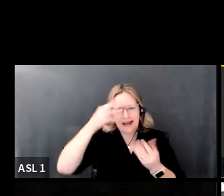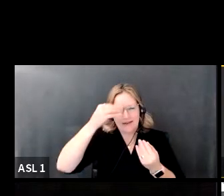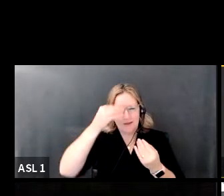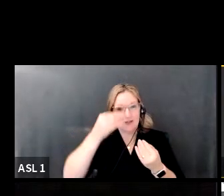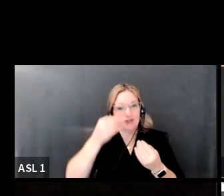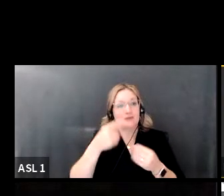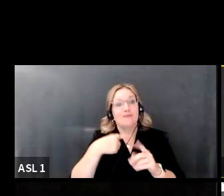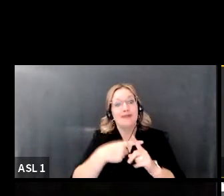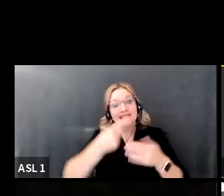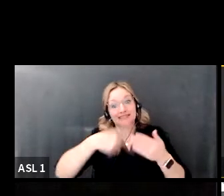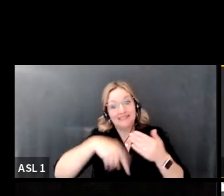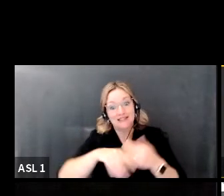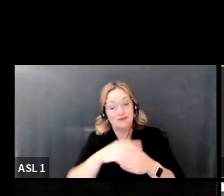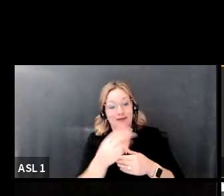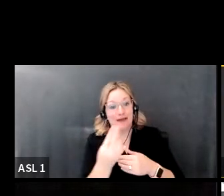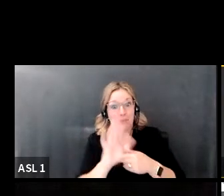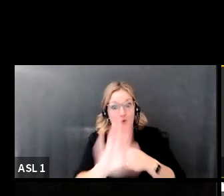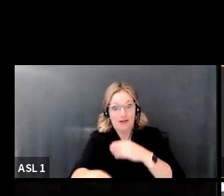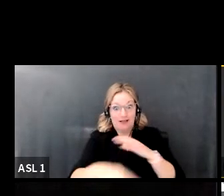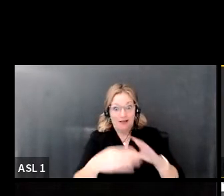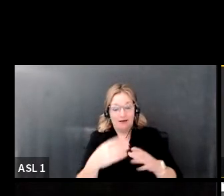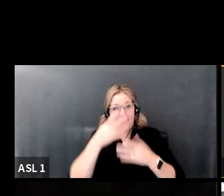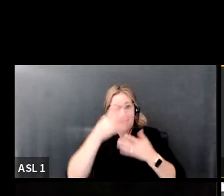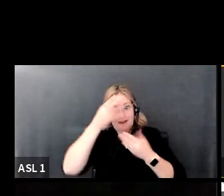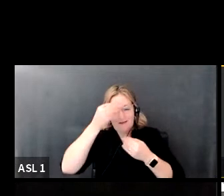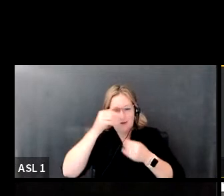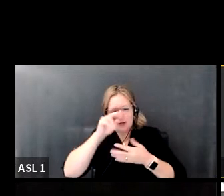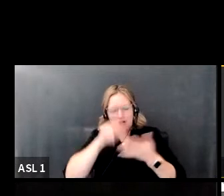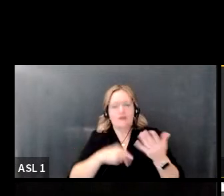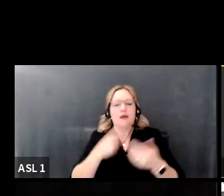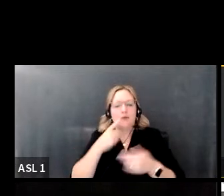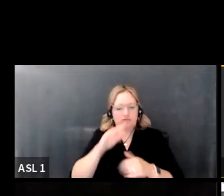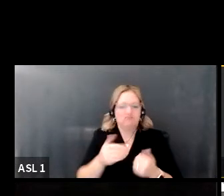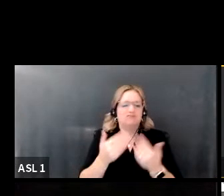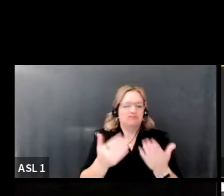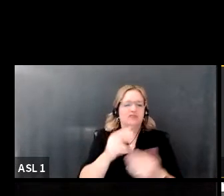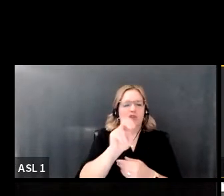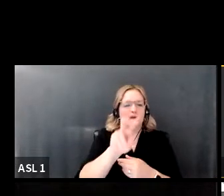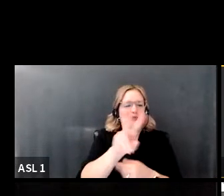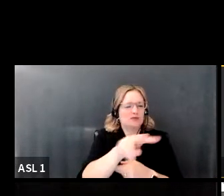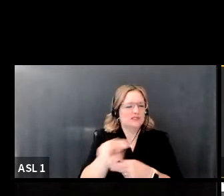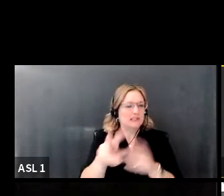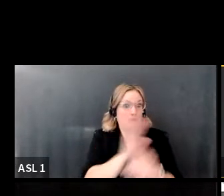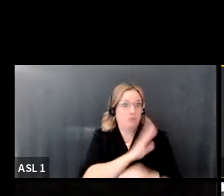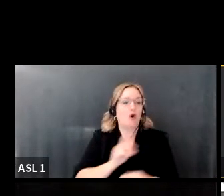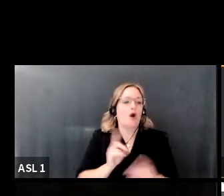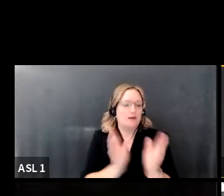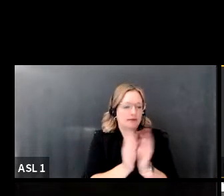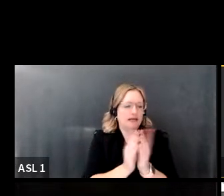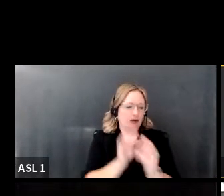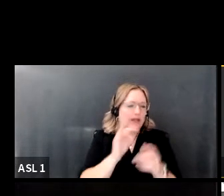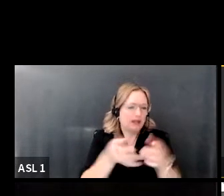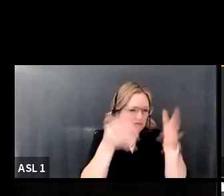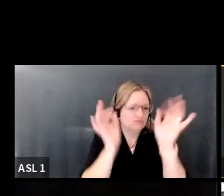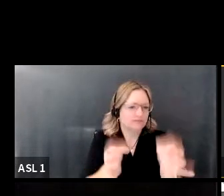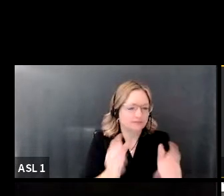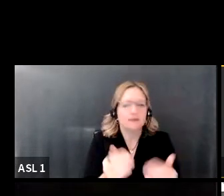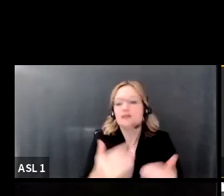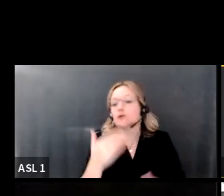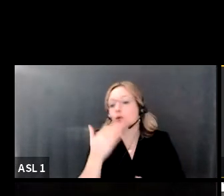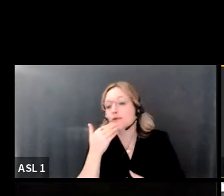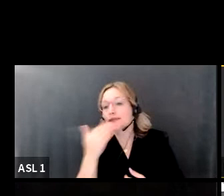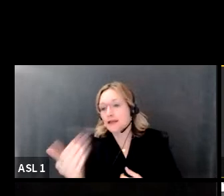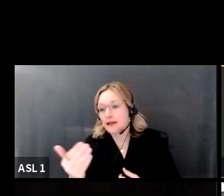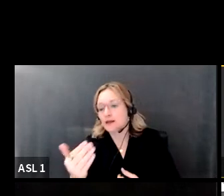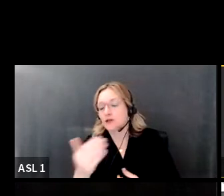and deliberate on our final uh decision at the board meeting so when member johnson thank you for the motion i think that was the right